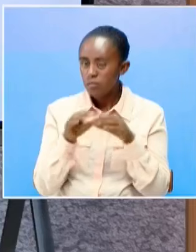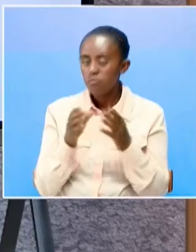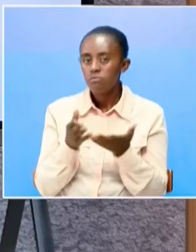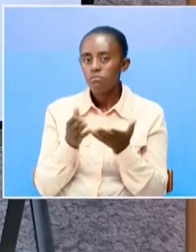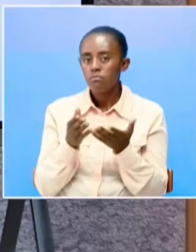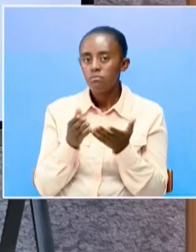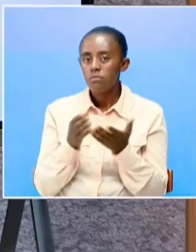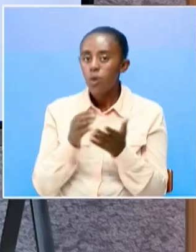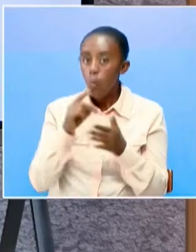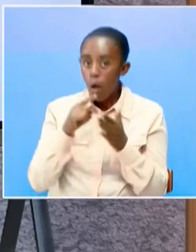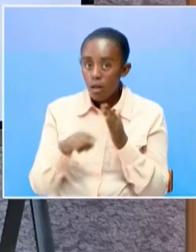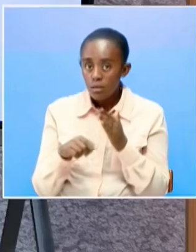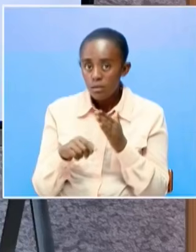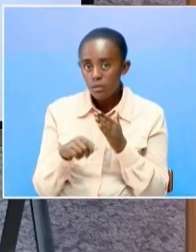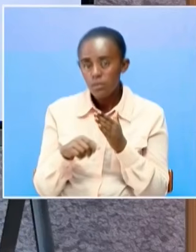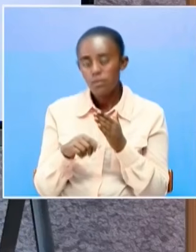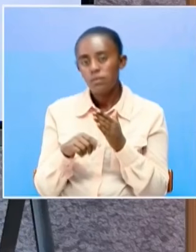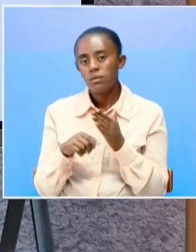introduce what